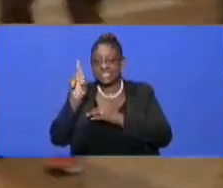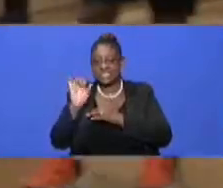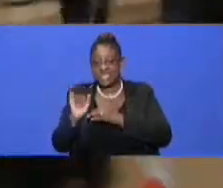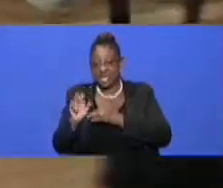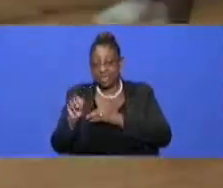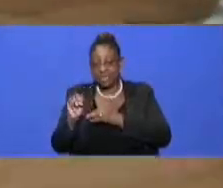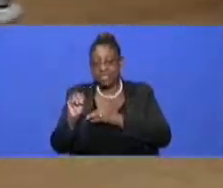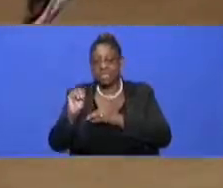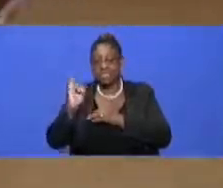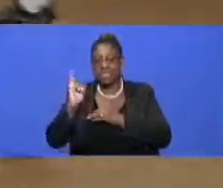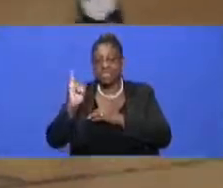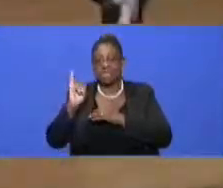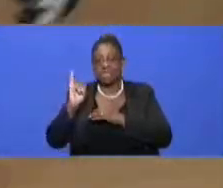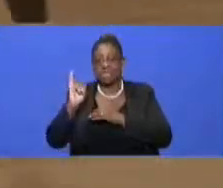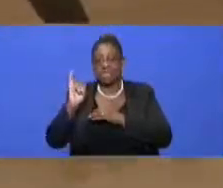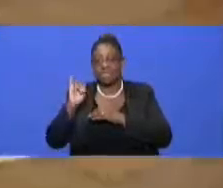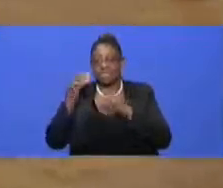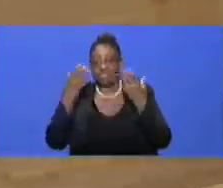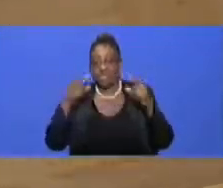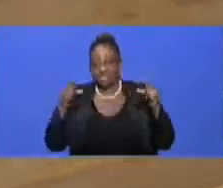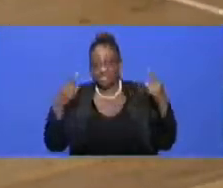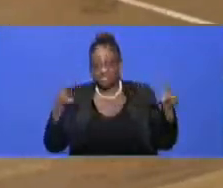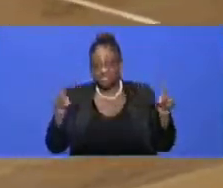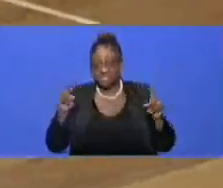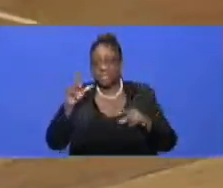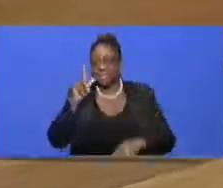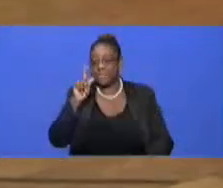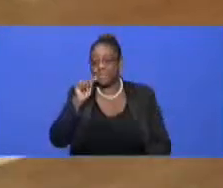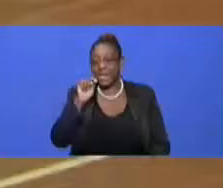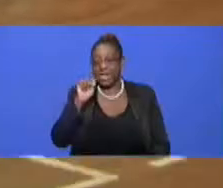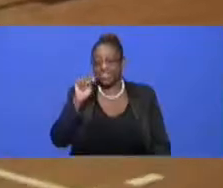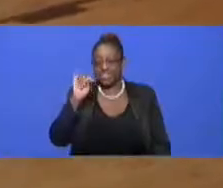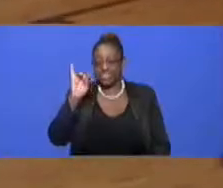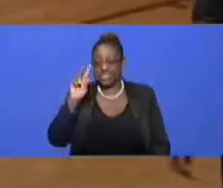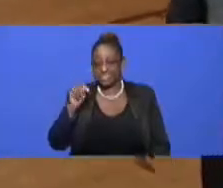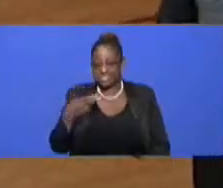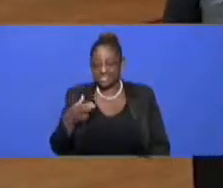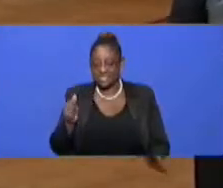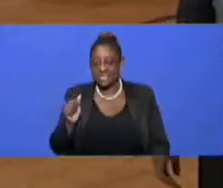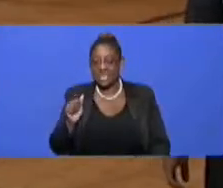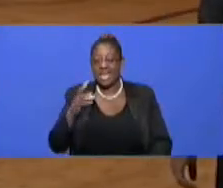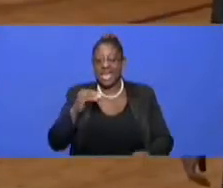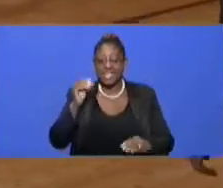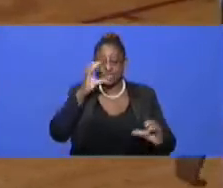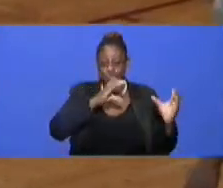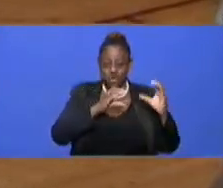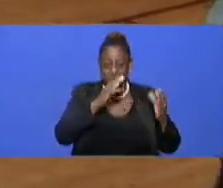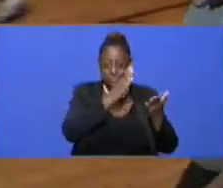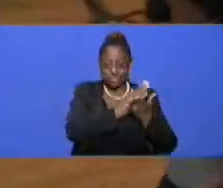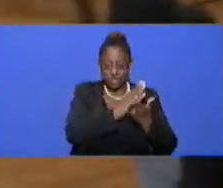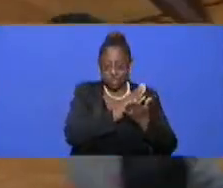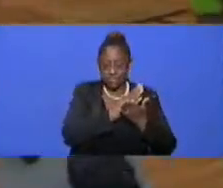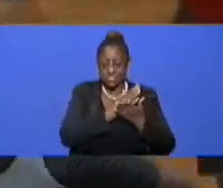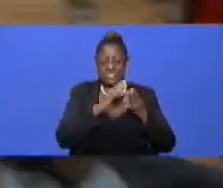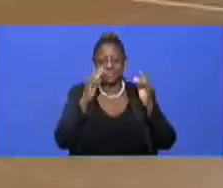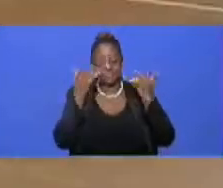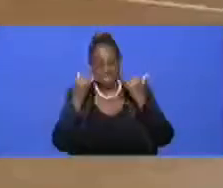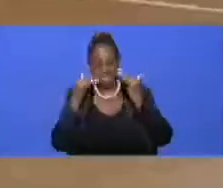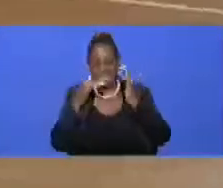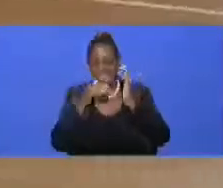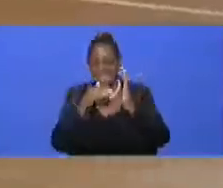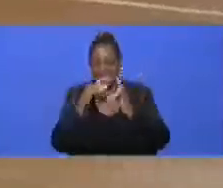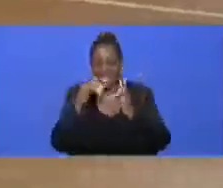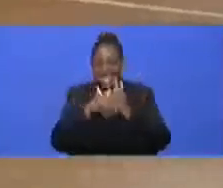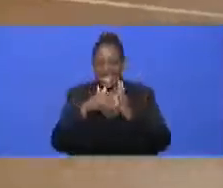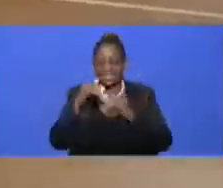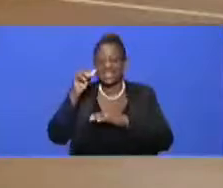defending champion Ministry of Youth, Sports and Culture Panthers and the Police Crime Stoppers comes your way at 8 o'clock tonight at the AF Valley Gym.